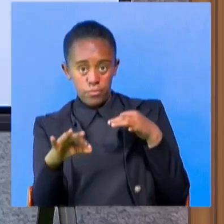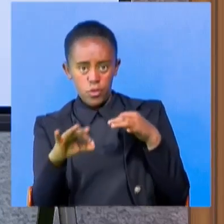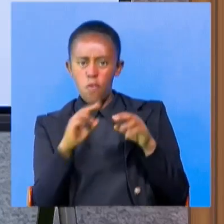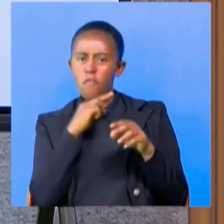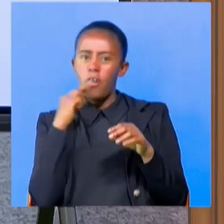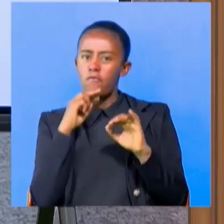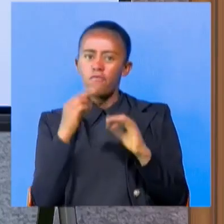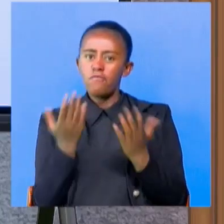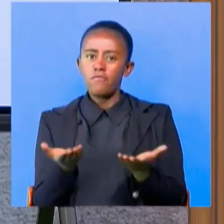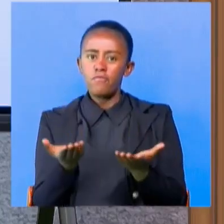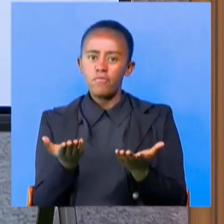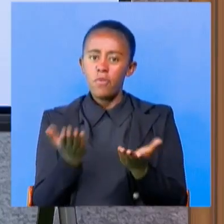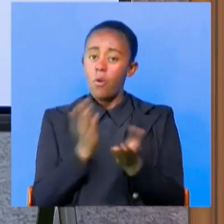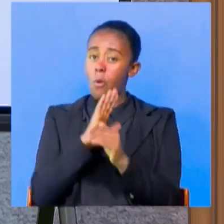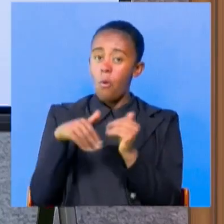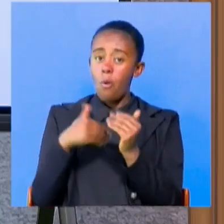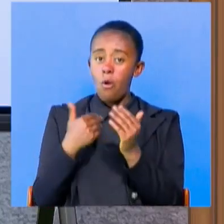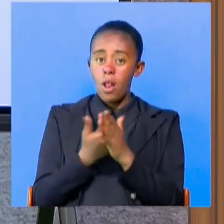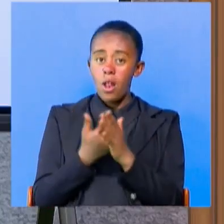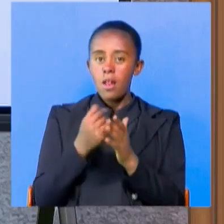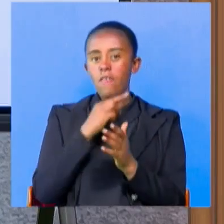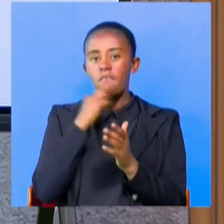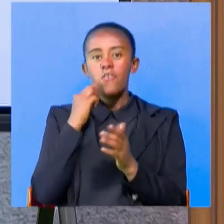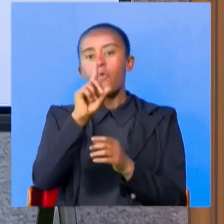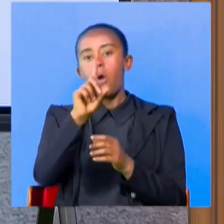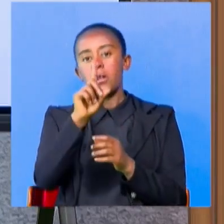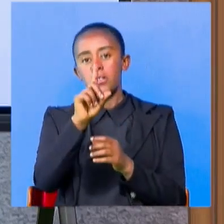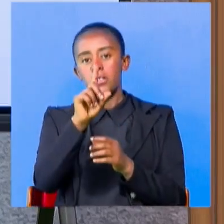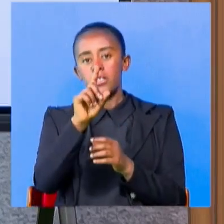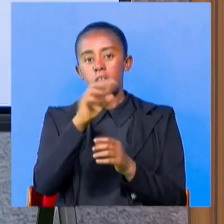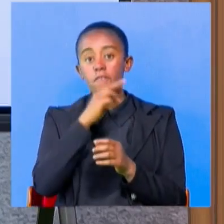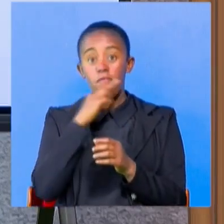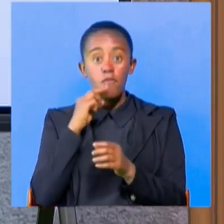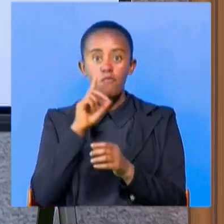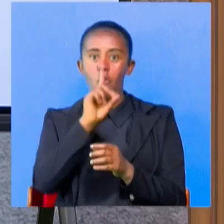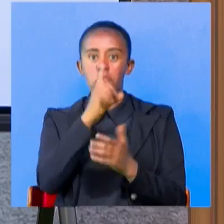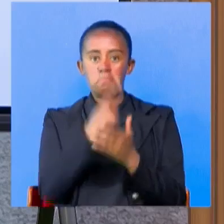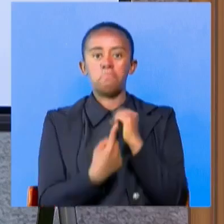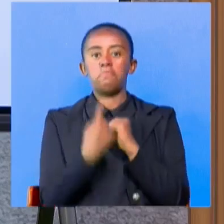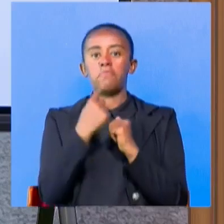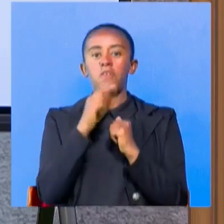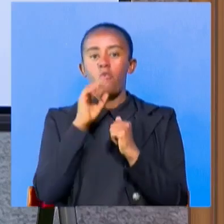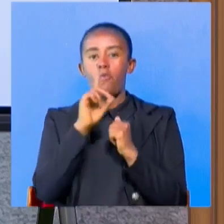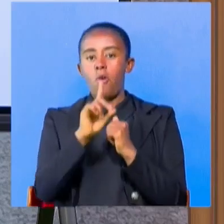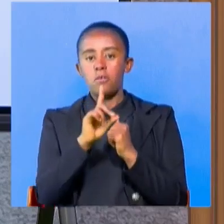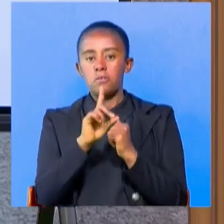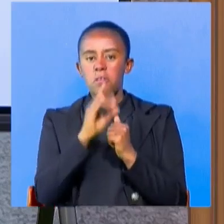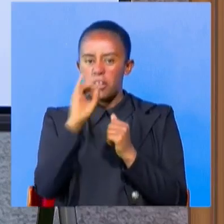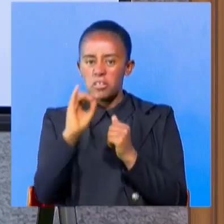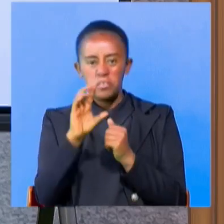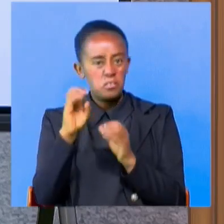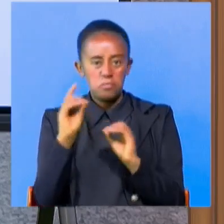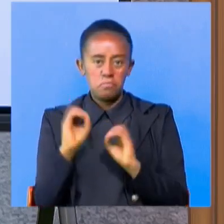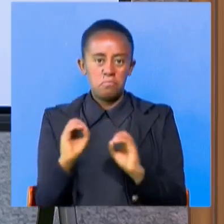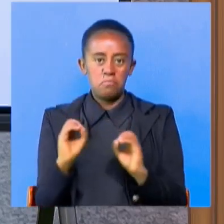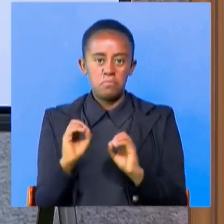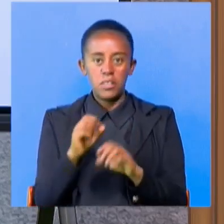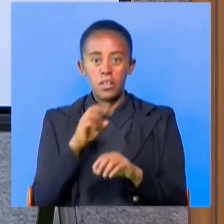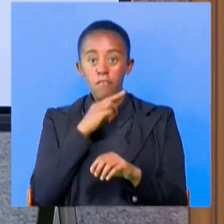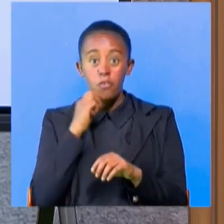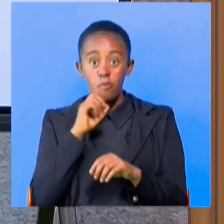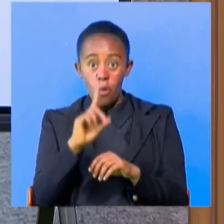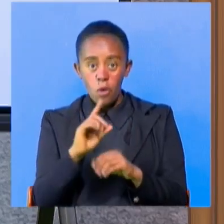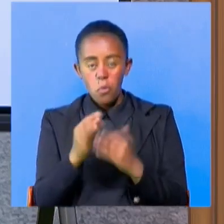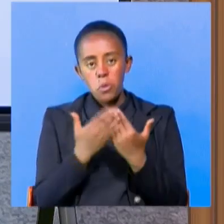tense? All are V1 or verb 1. So if you are using this verb 1 or